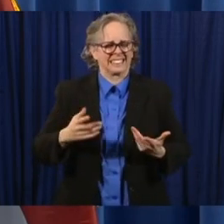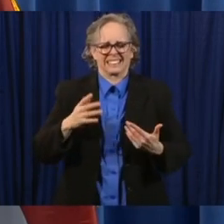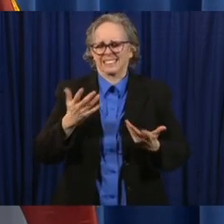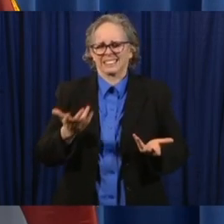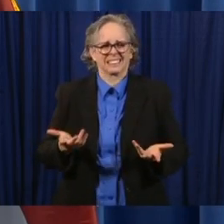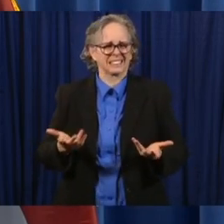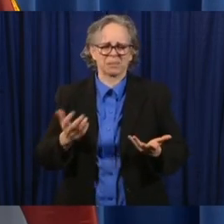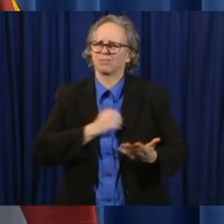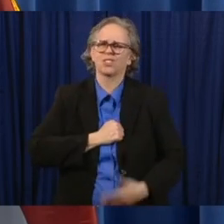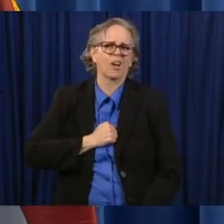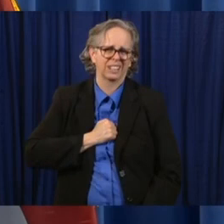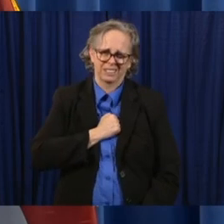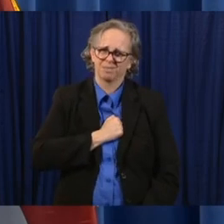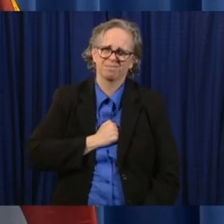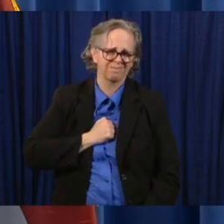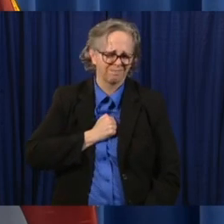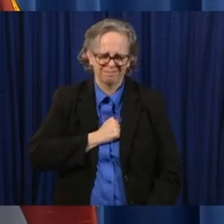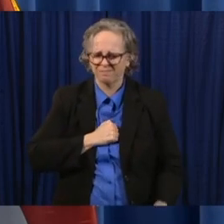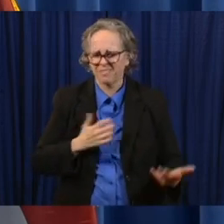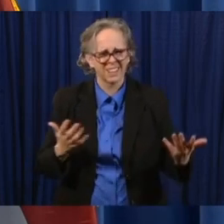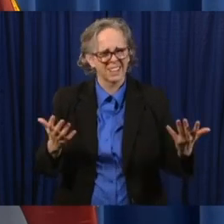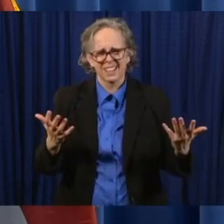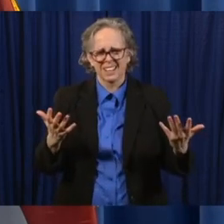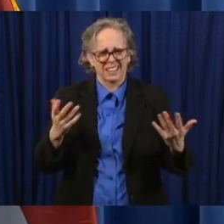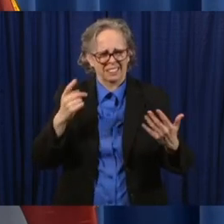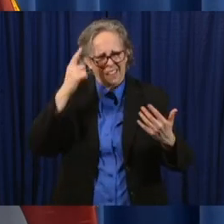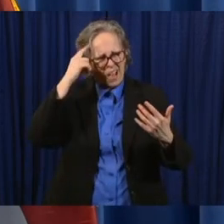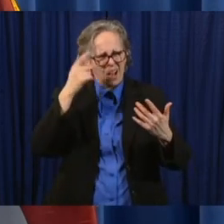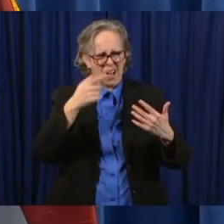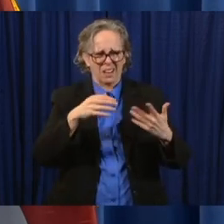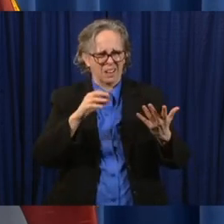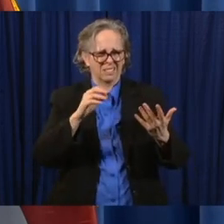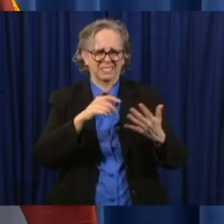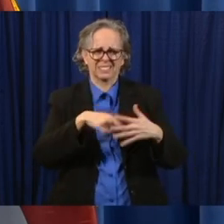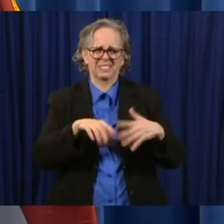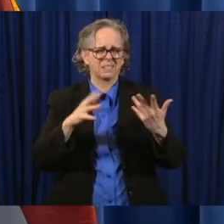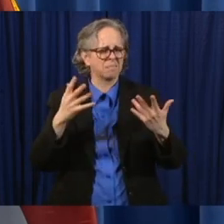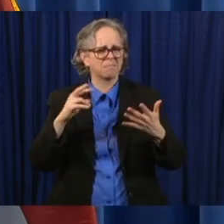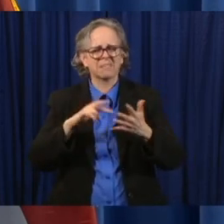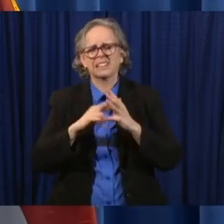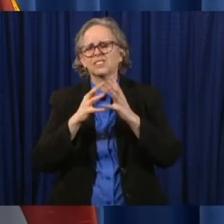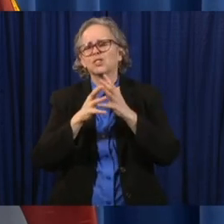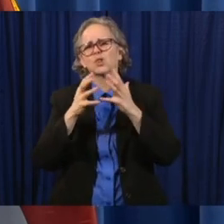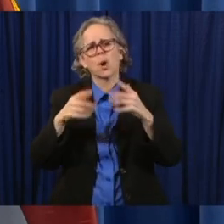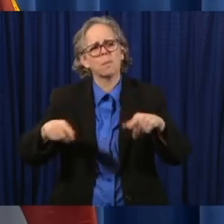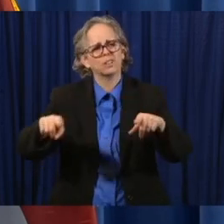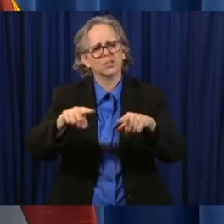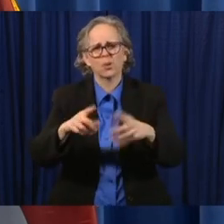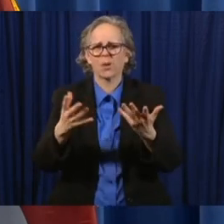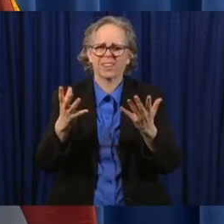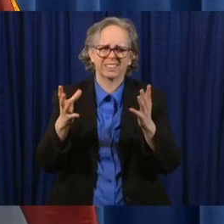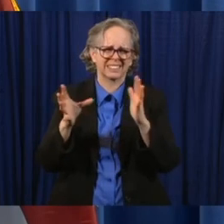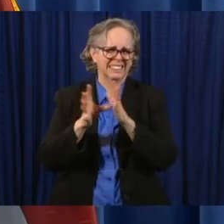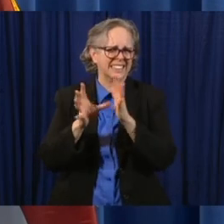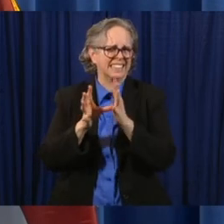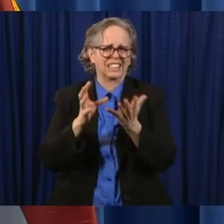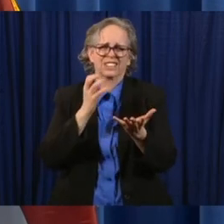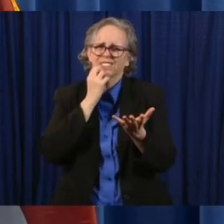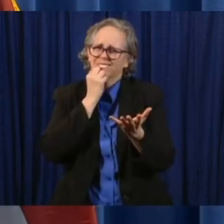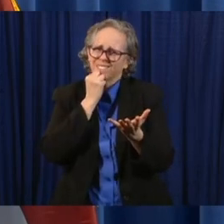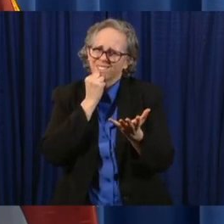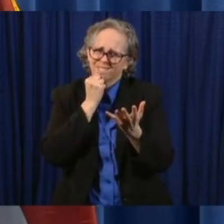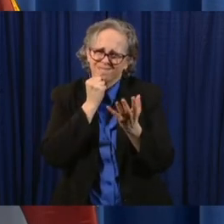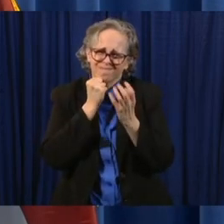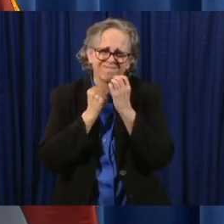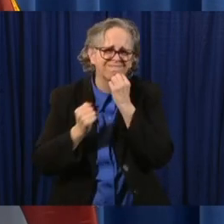how much many of these activities, all of these activities, mean to young people. I mean,